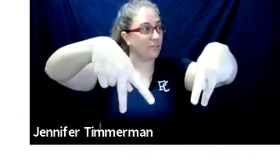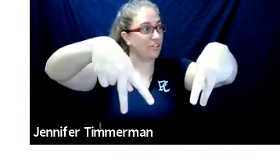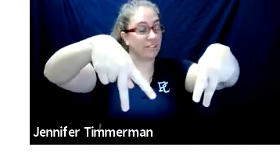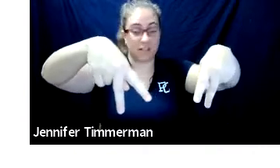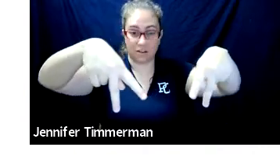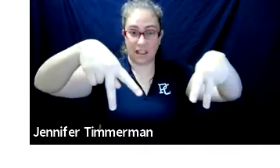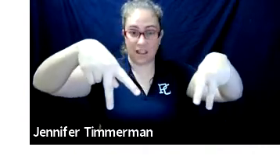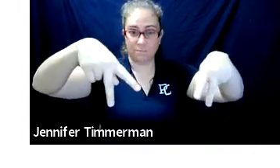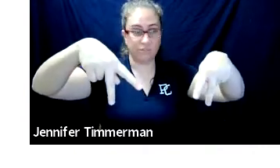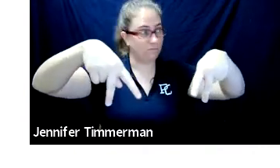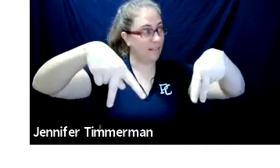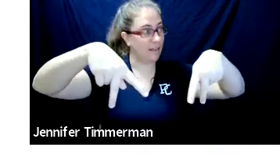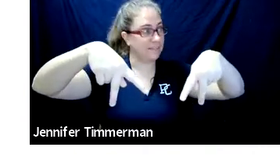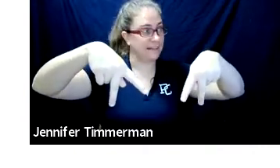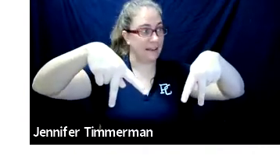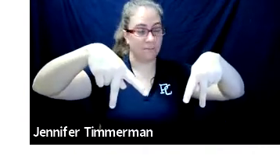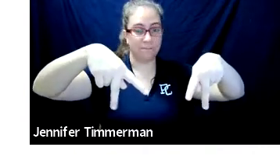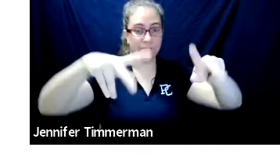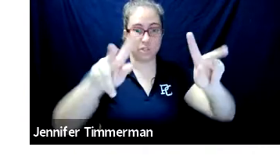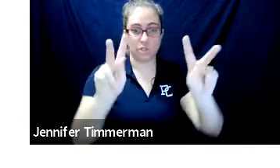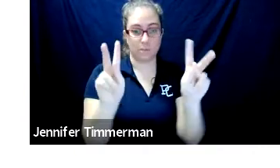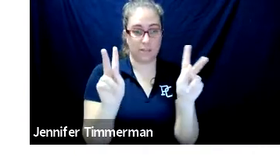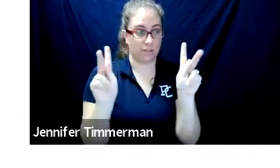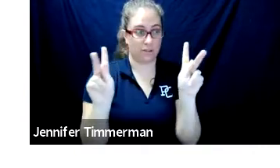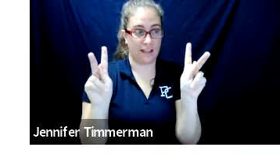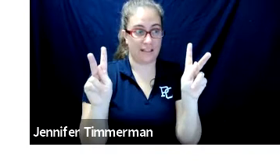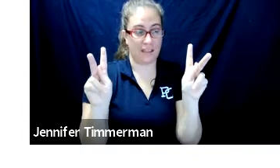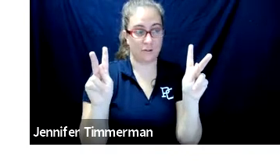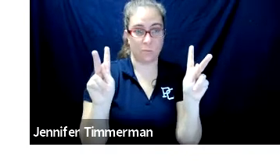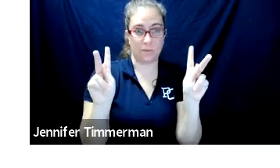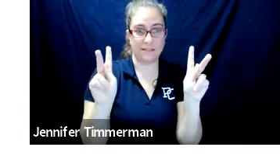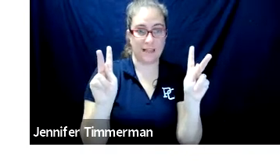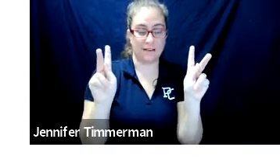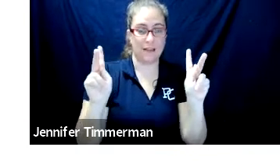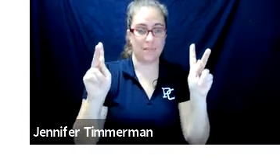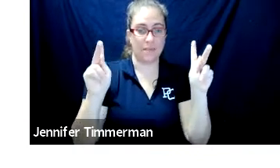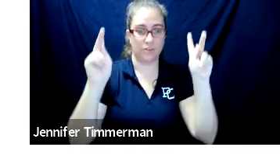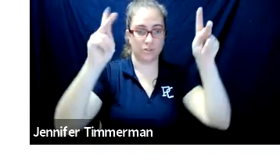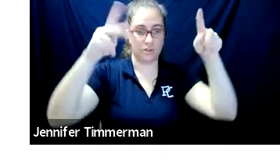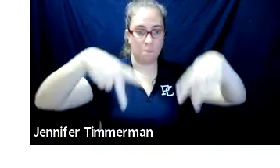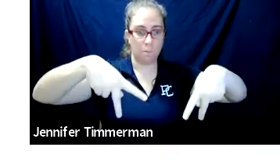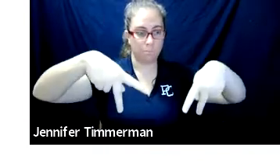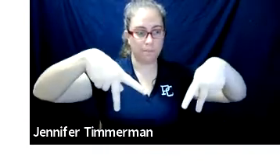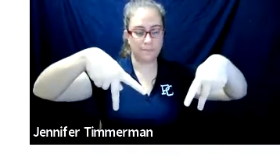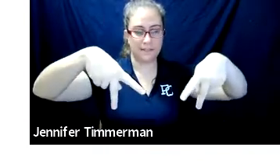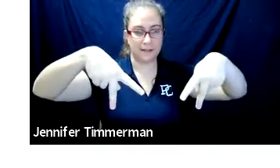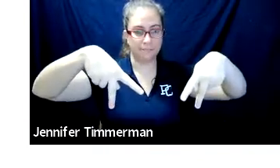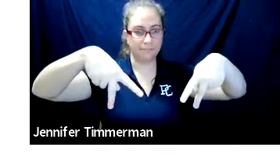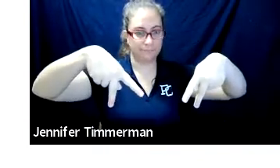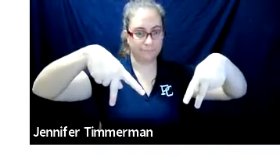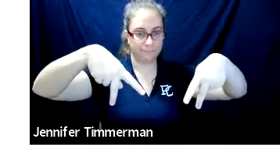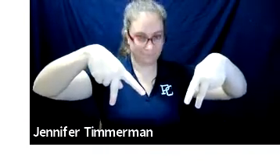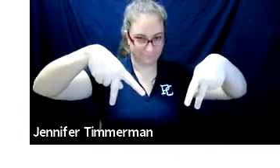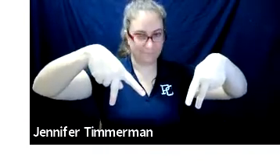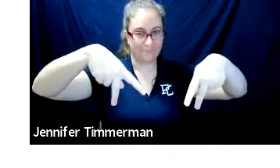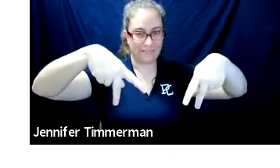P, which is the letter K, but like upside down. So you can make your letter K again or your peace sign and then just bloop, upside down.